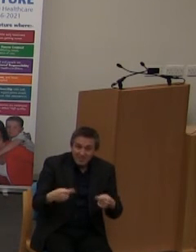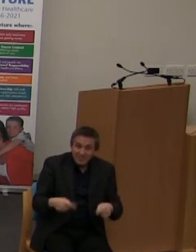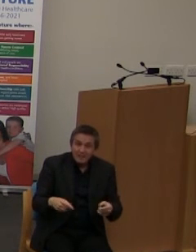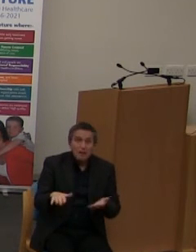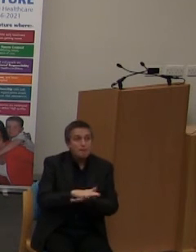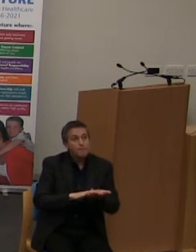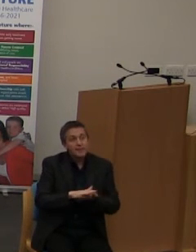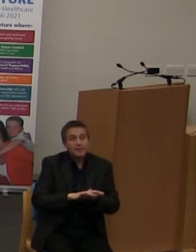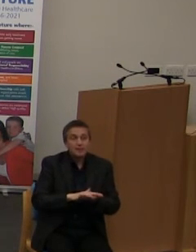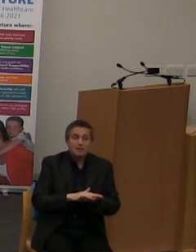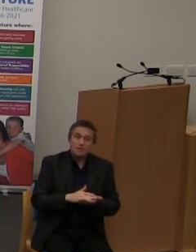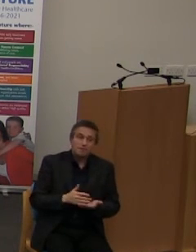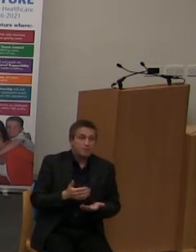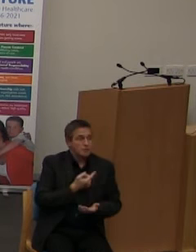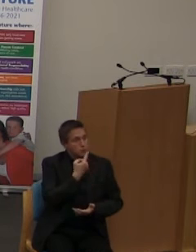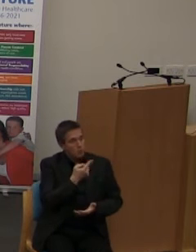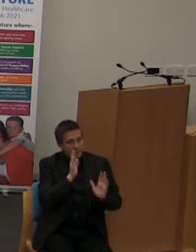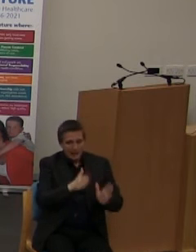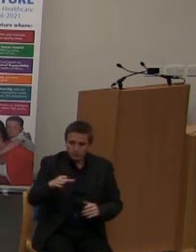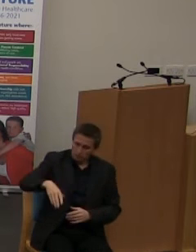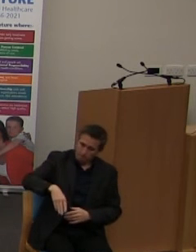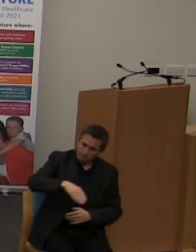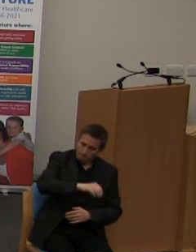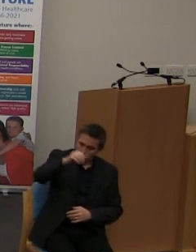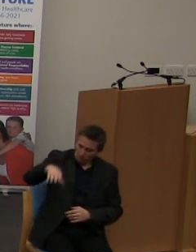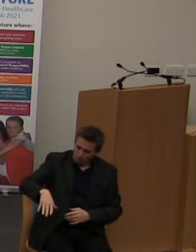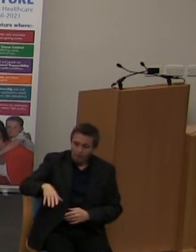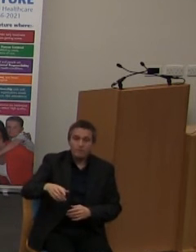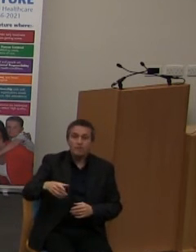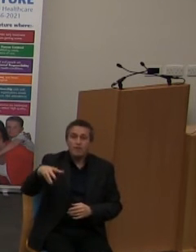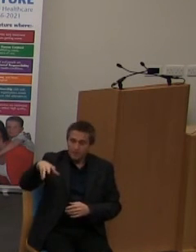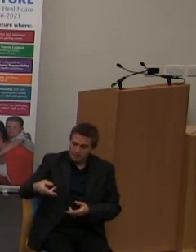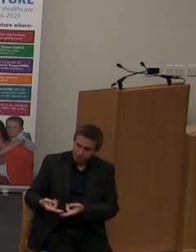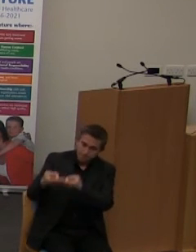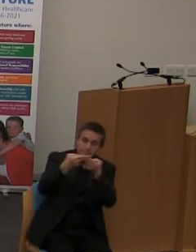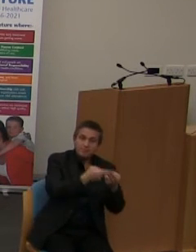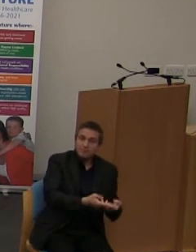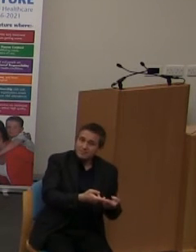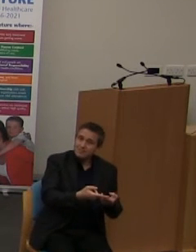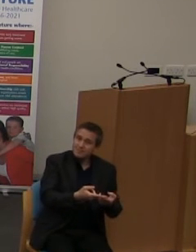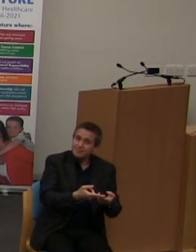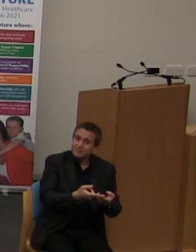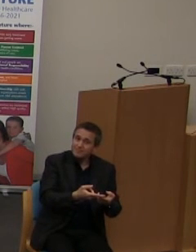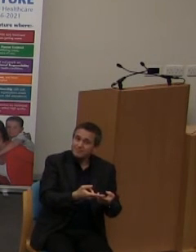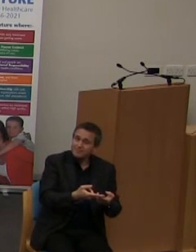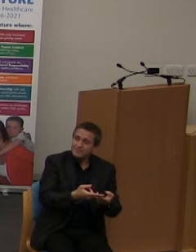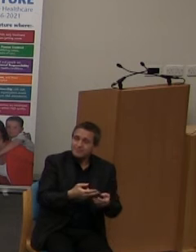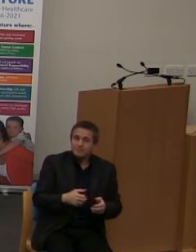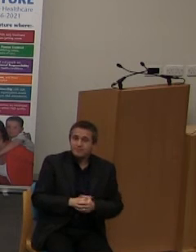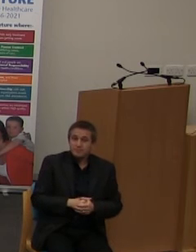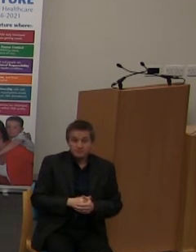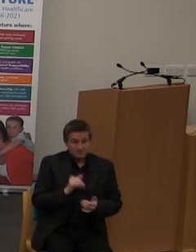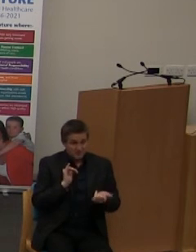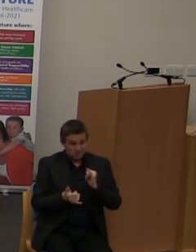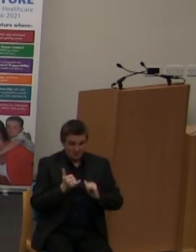have to depend on someone taking them and going back or waiting to collect them. They may be there